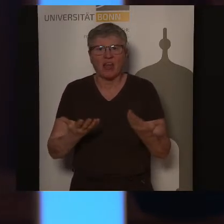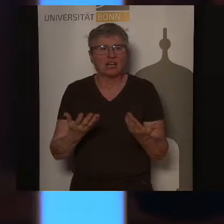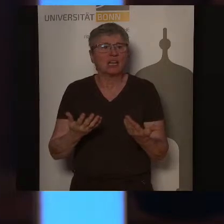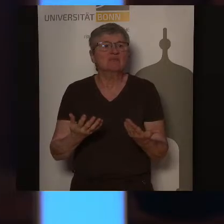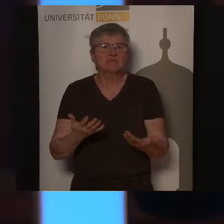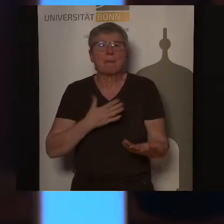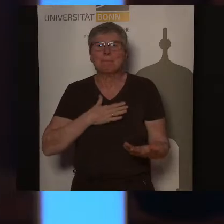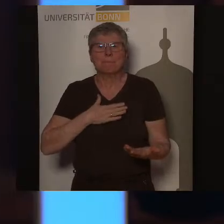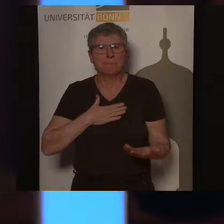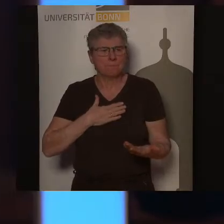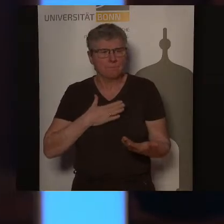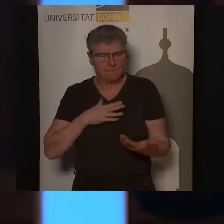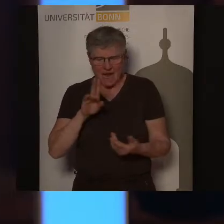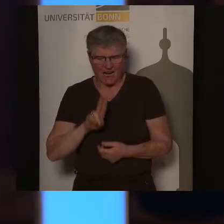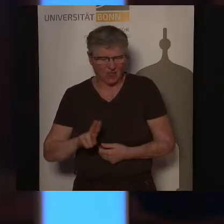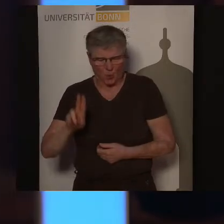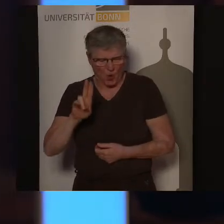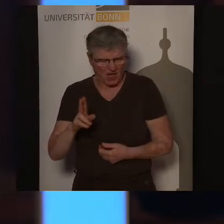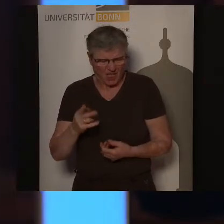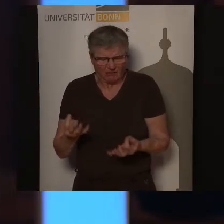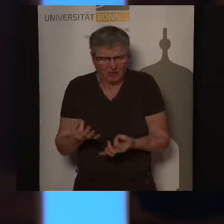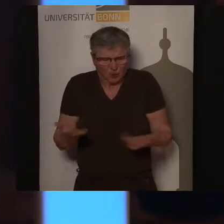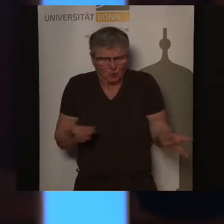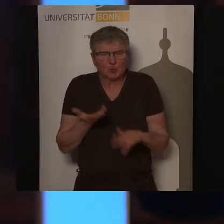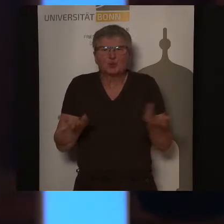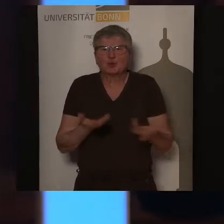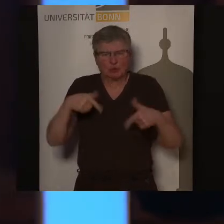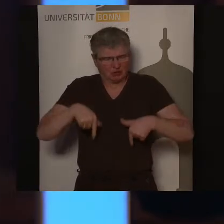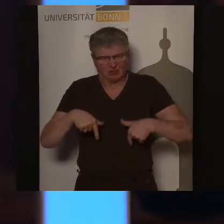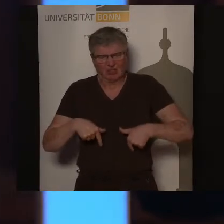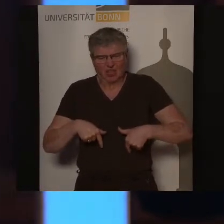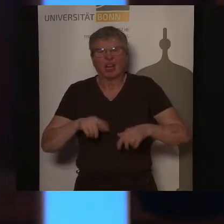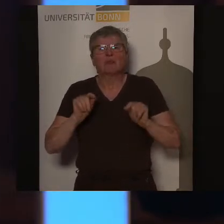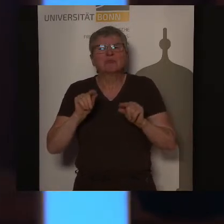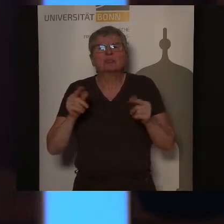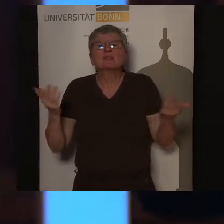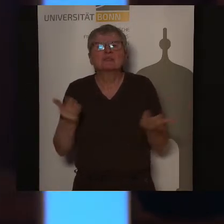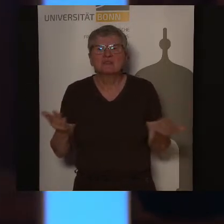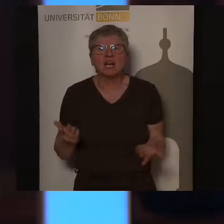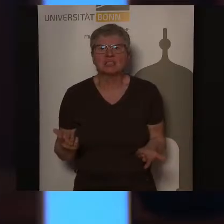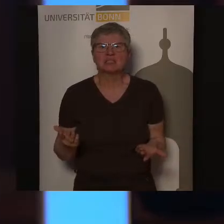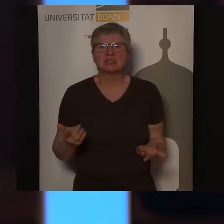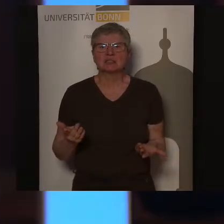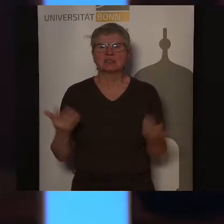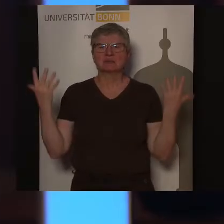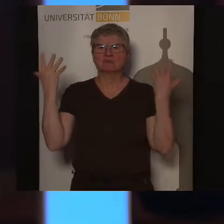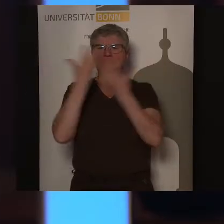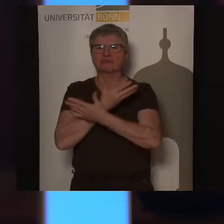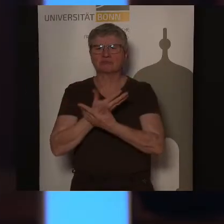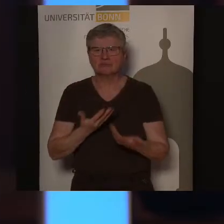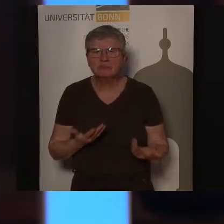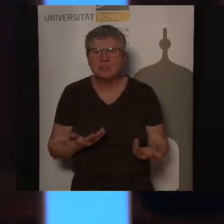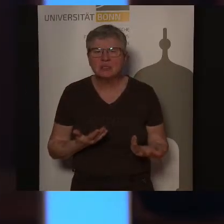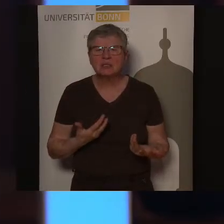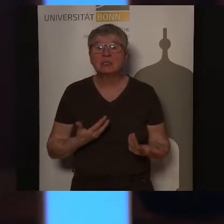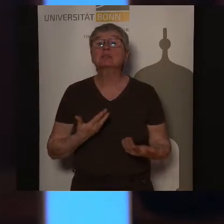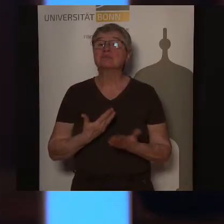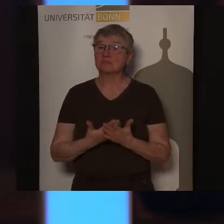So what does it mean for the University of Bonn? What does it have to do with it? What do we actually do?